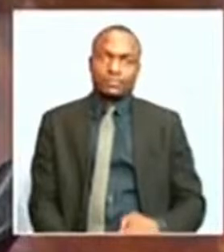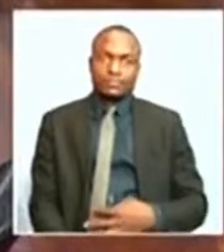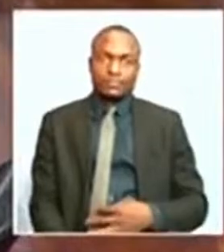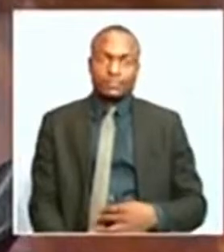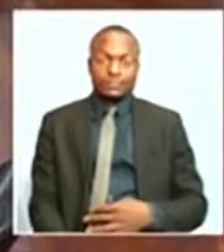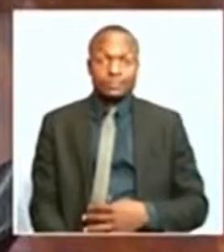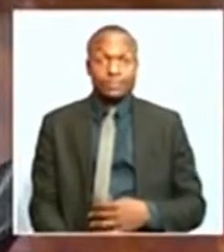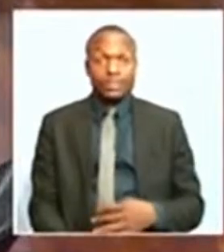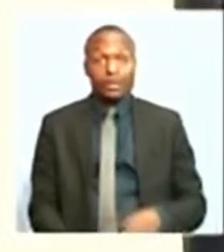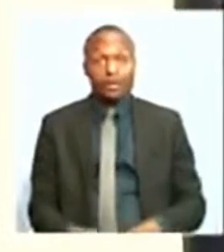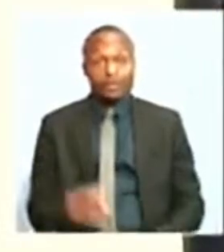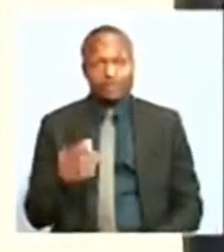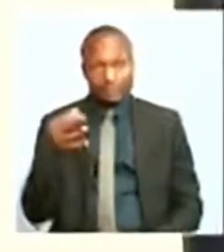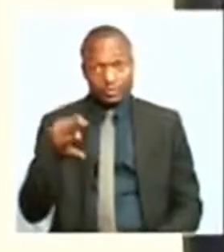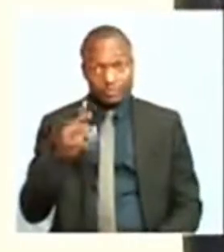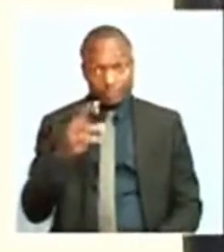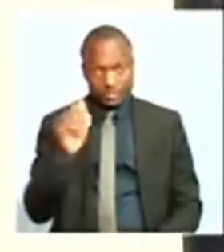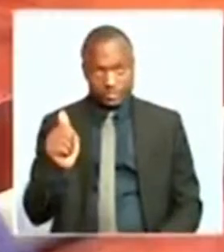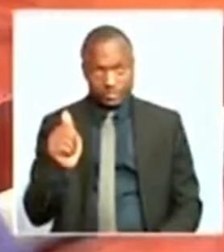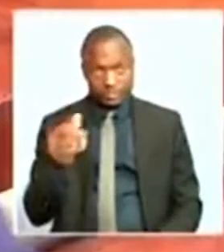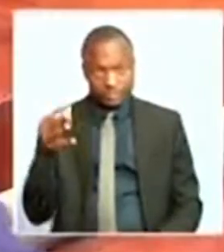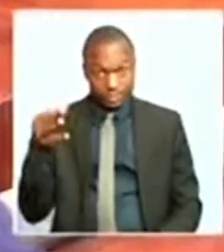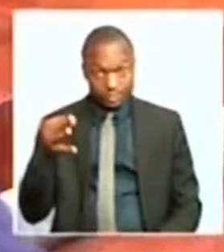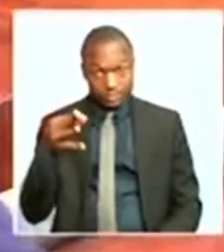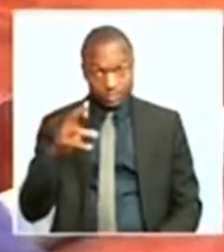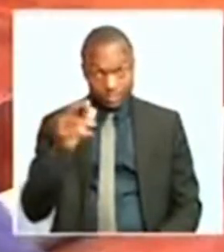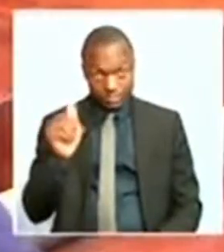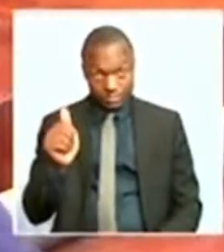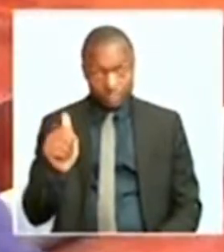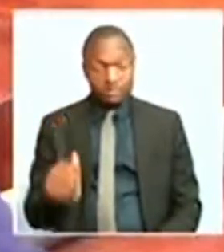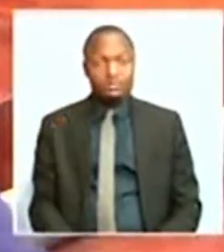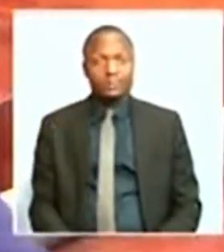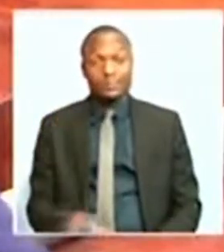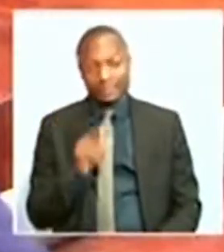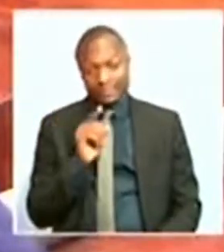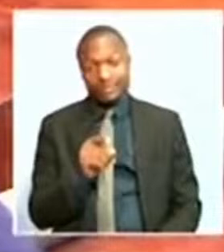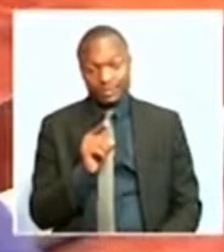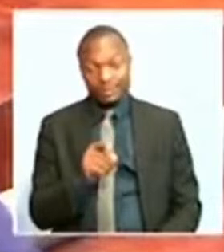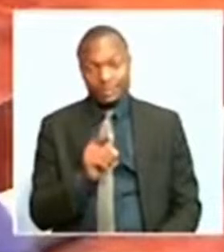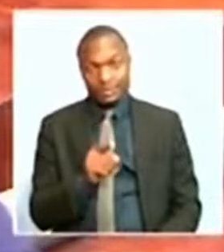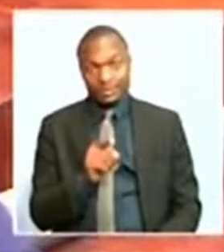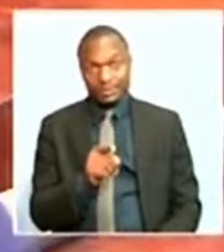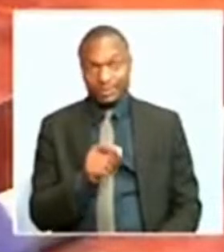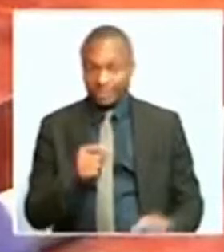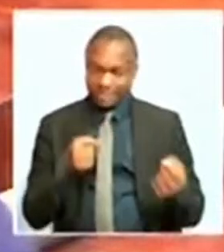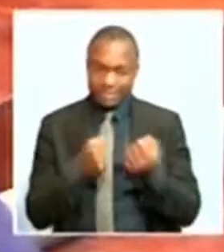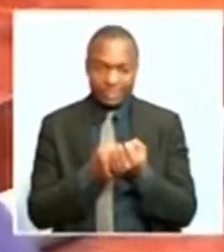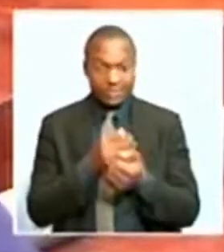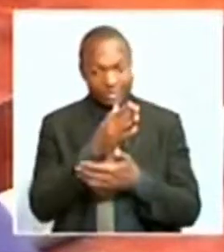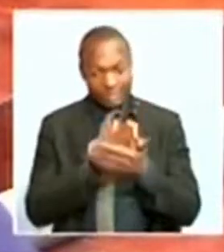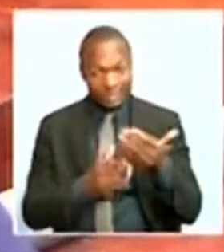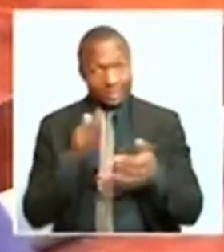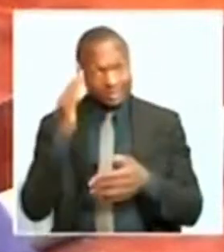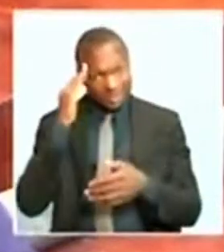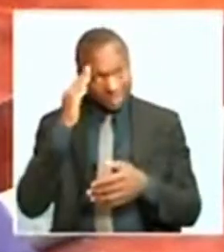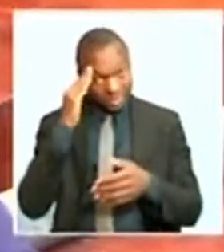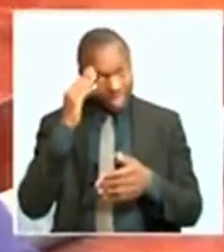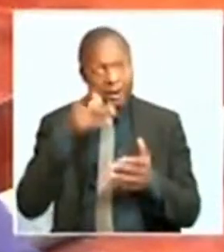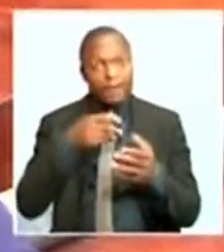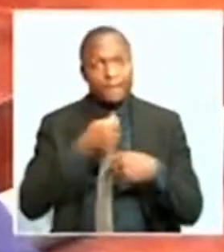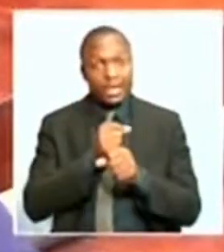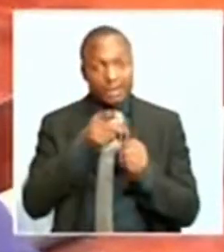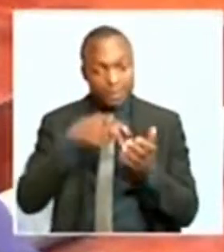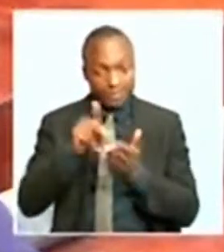Yeah, so even FRA issues? The FRA, that one I think we've funded some, and I know they are making payments right